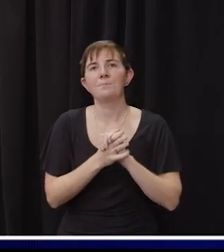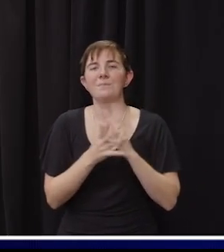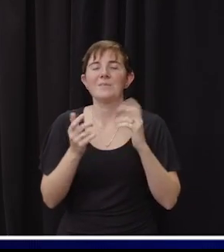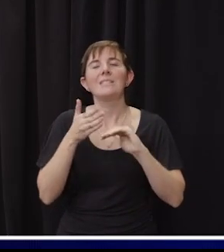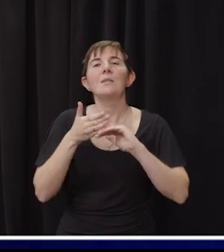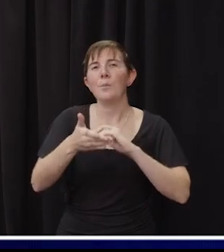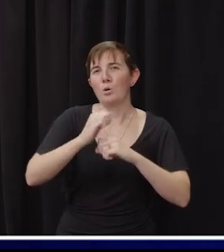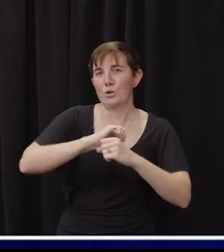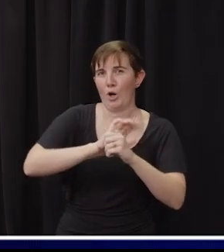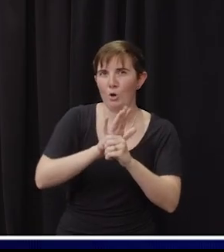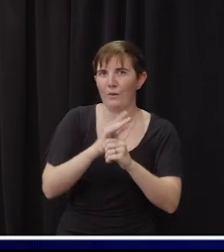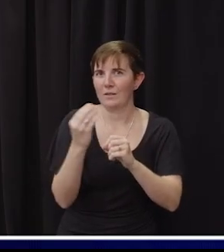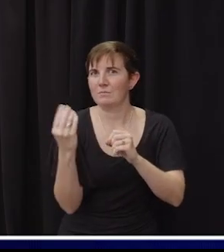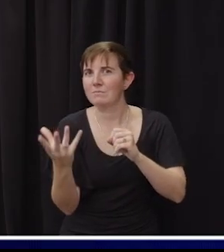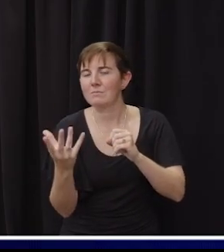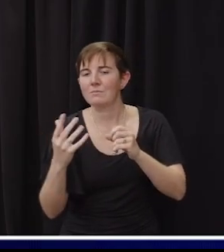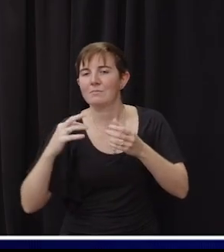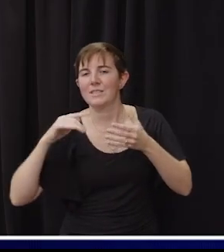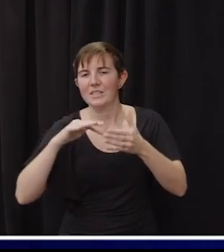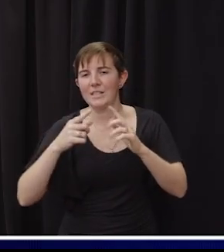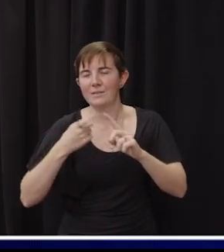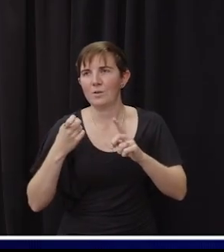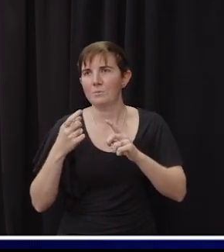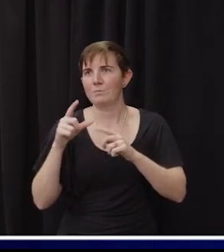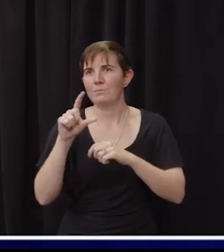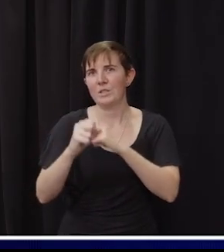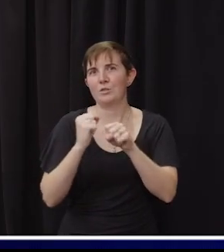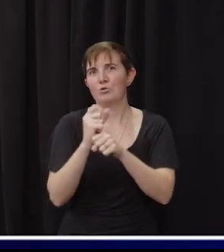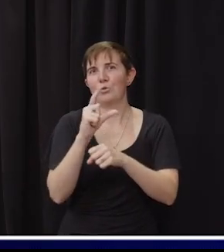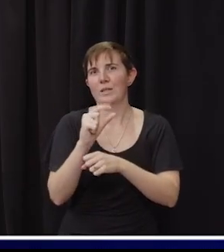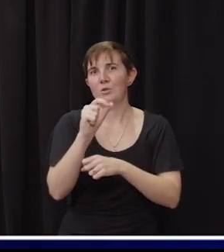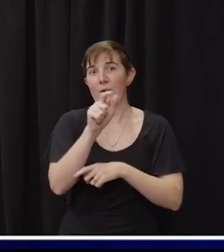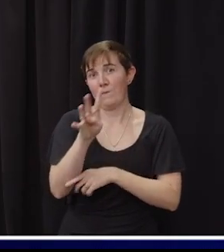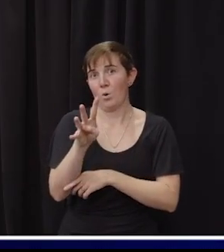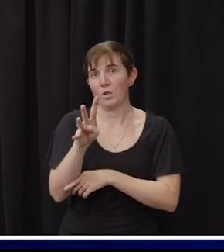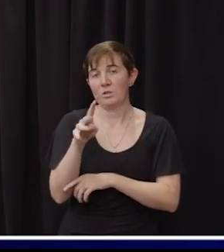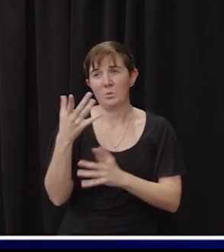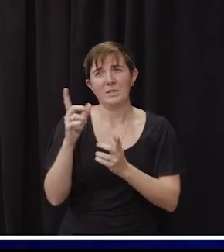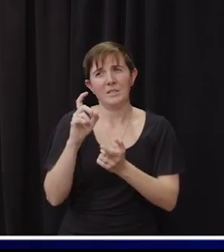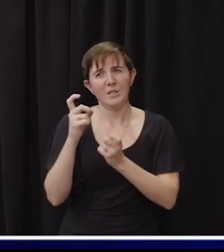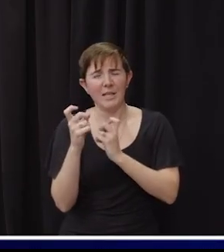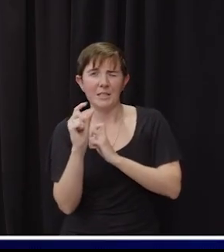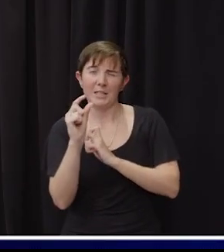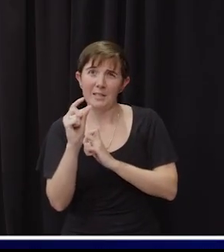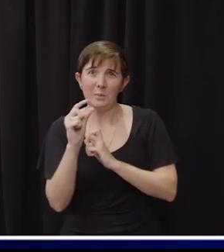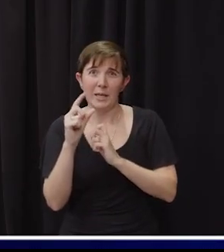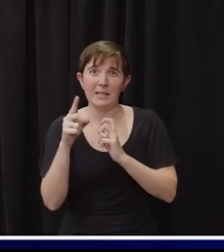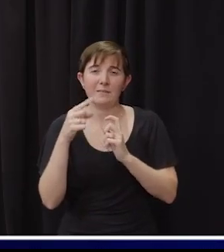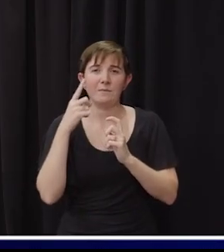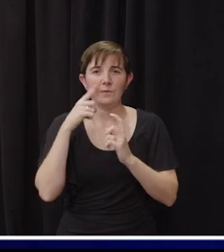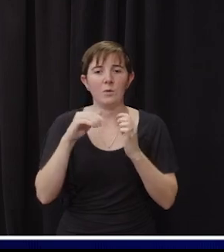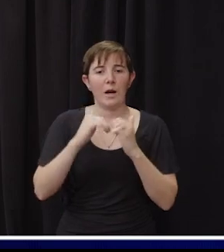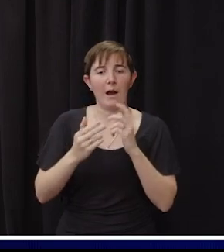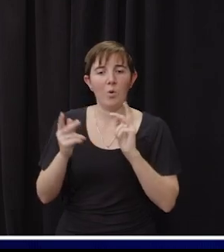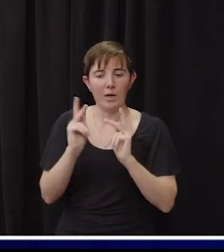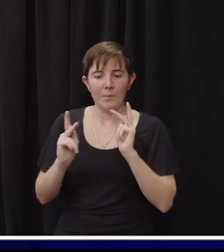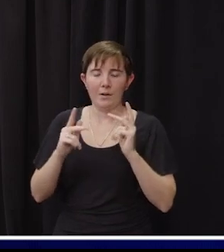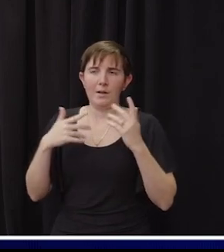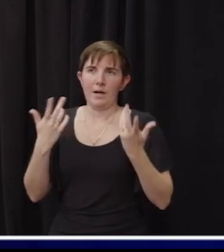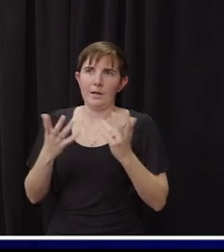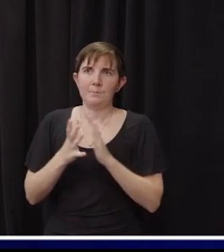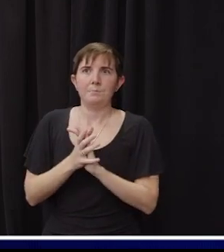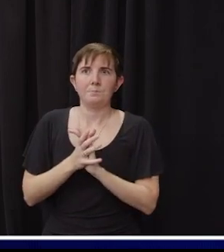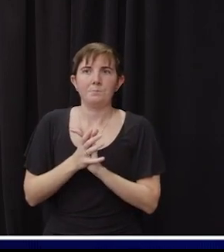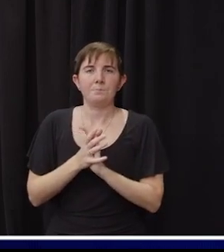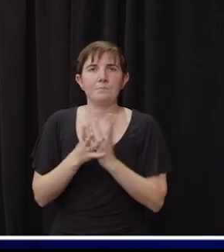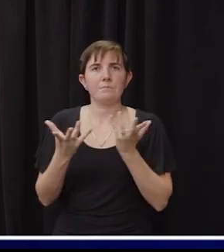post-COVID study from 24. So things have changed a little bit about how people kind of